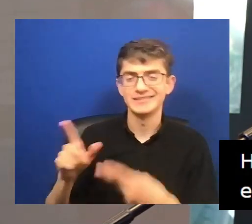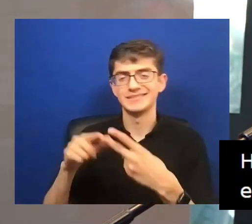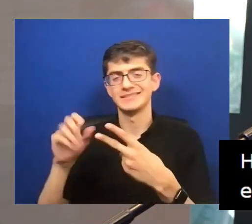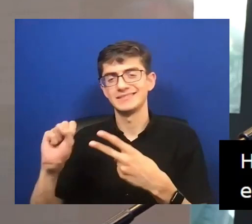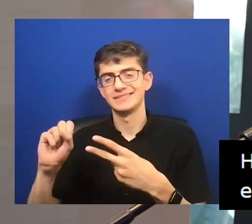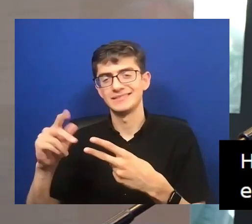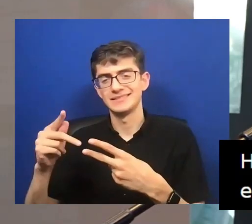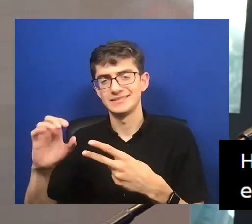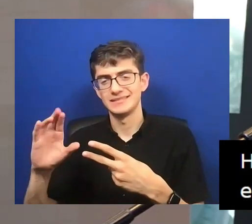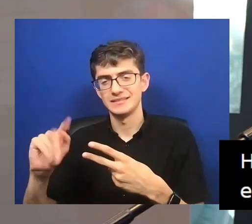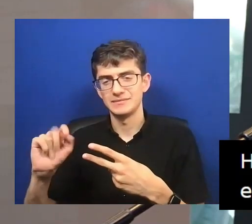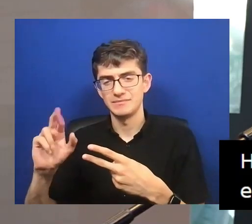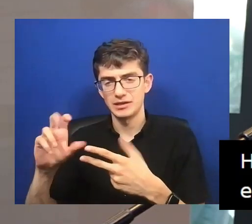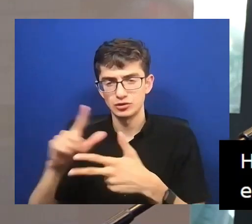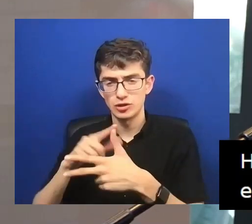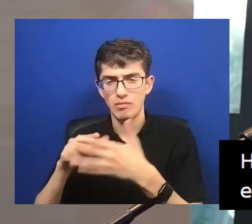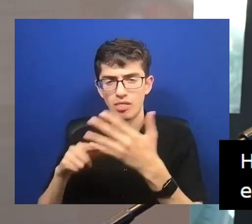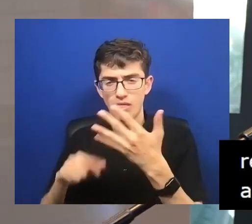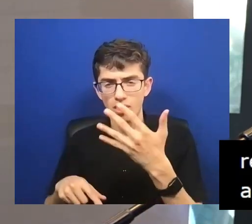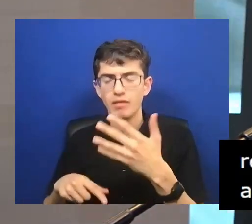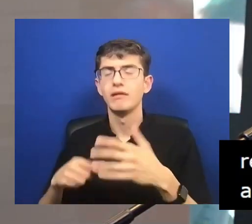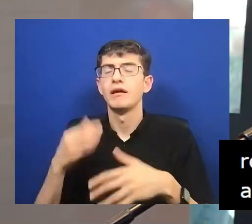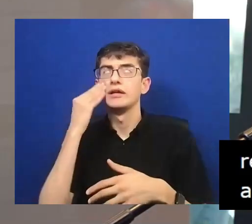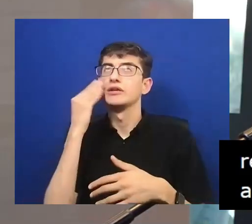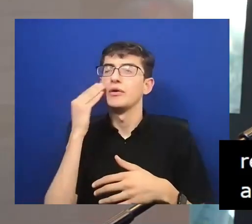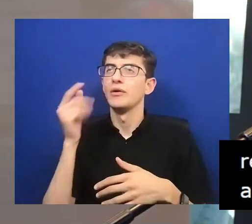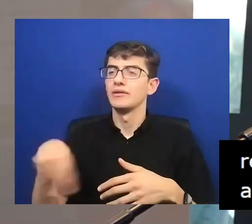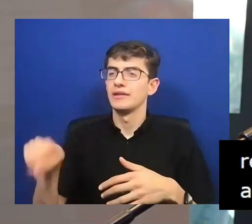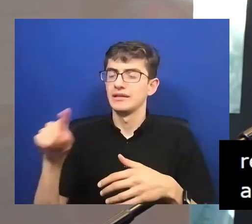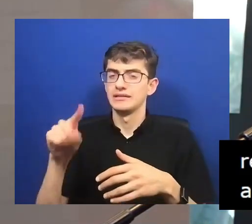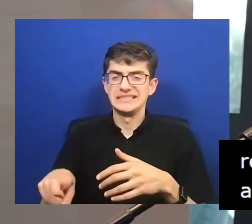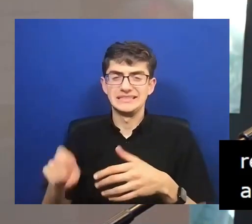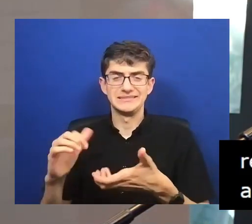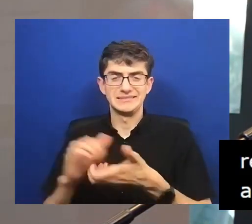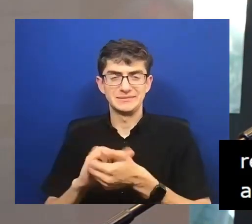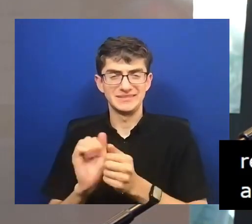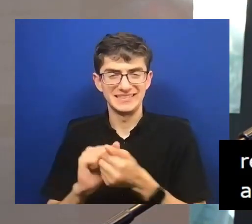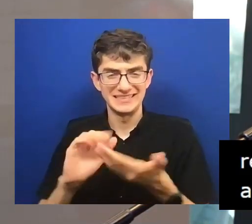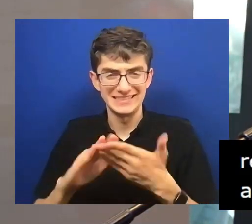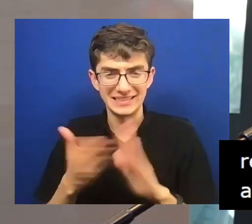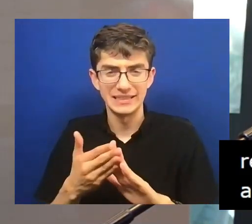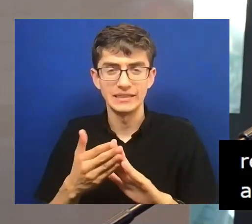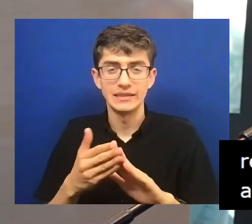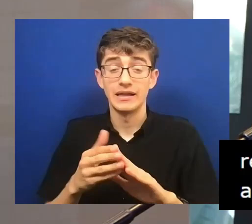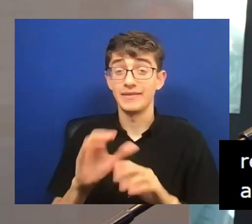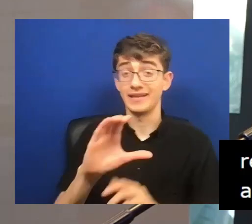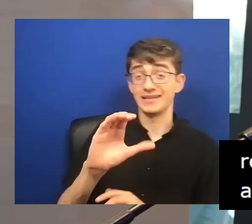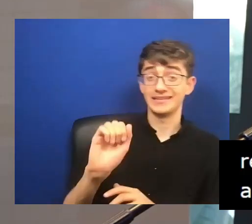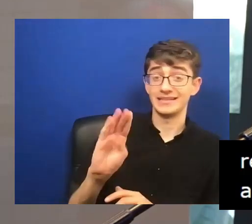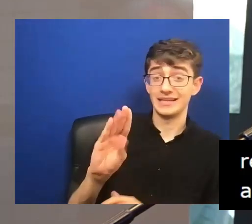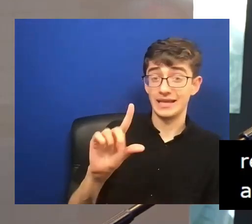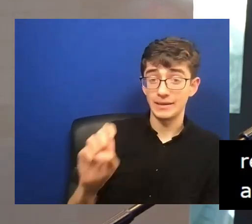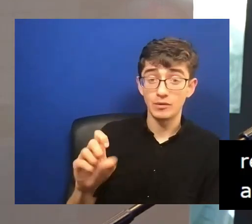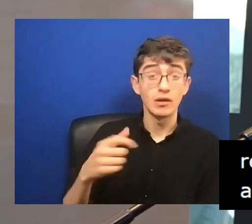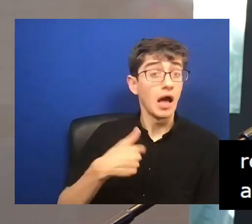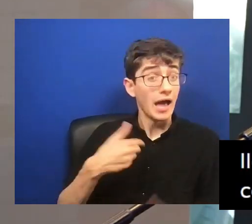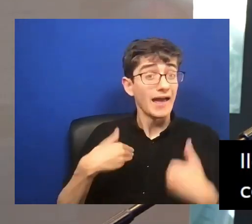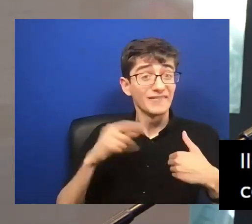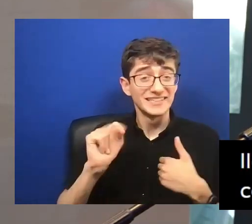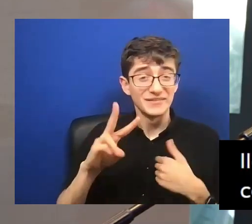And, you know, since nobody's doing cable, I have a television. I bet nobody else here has a television. I'm the only one in the room with a